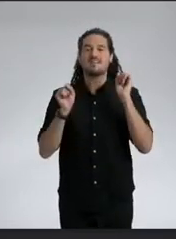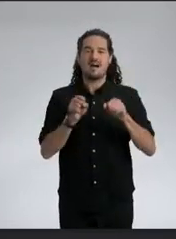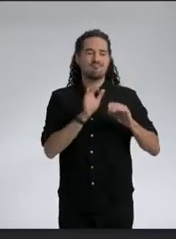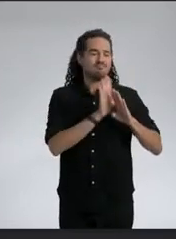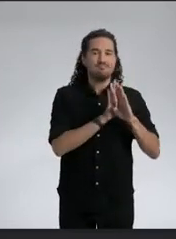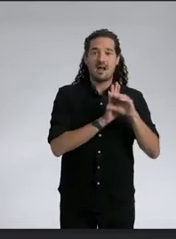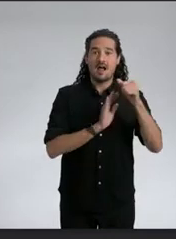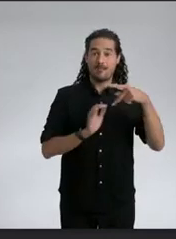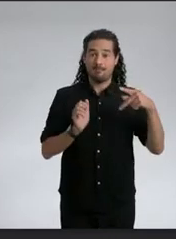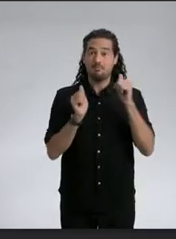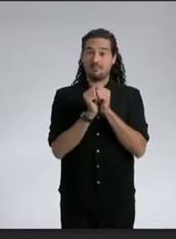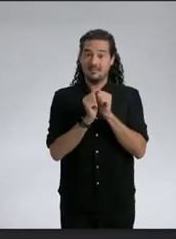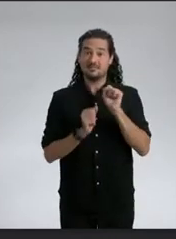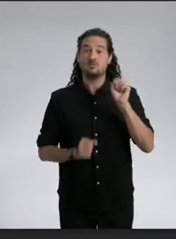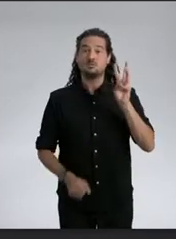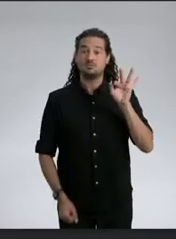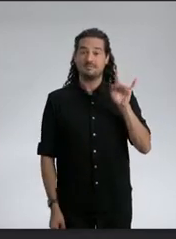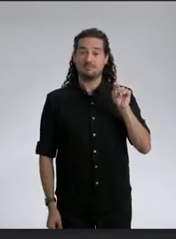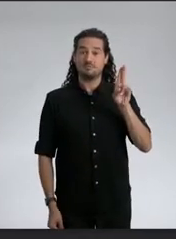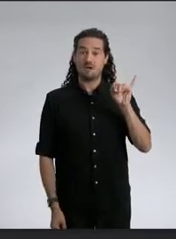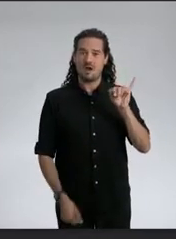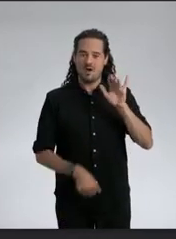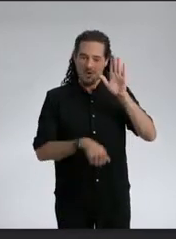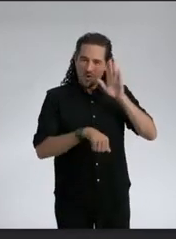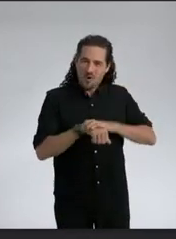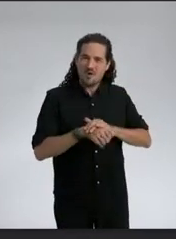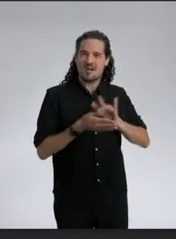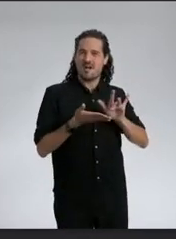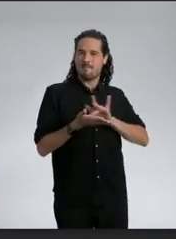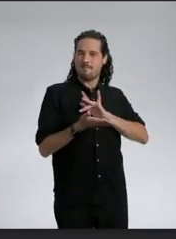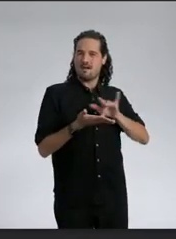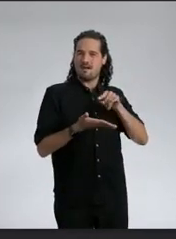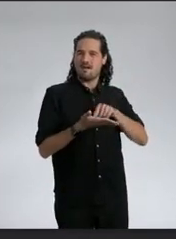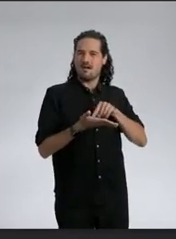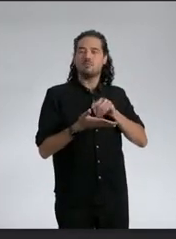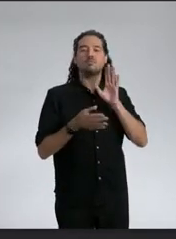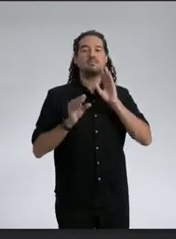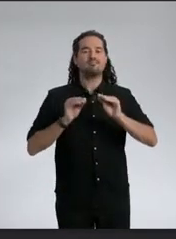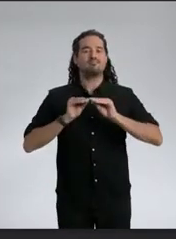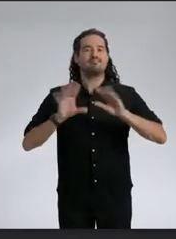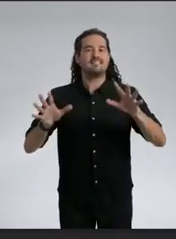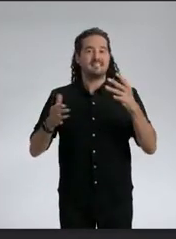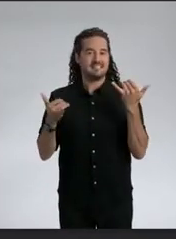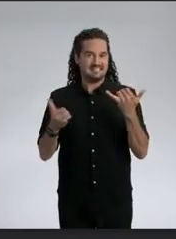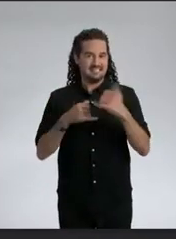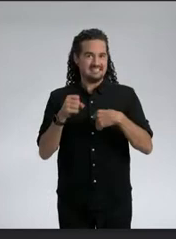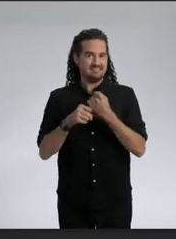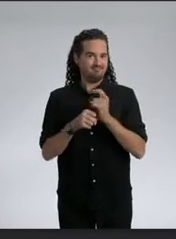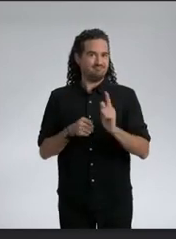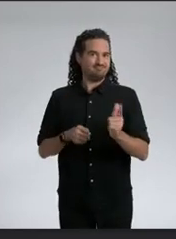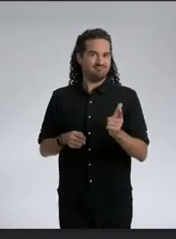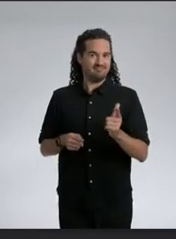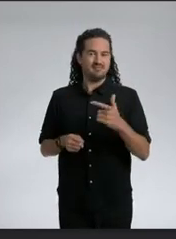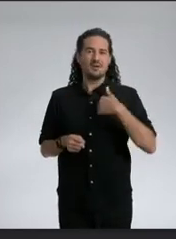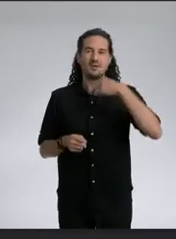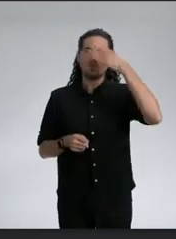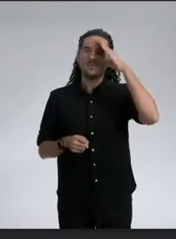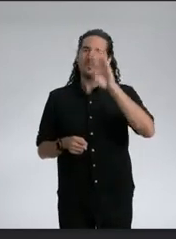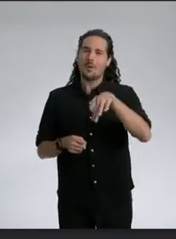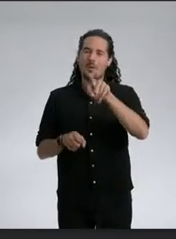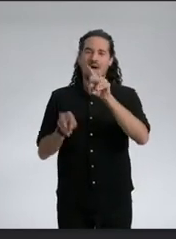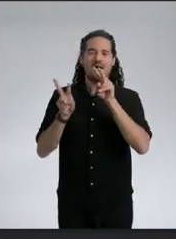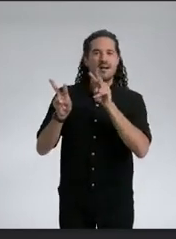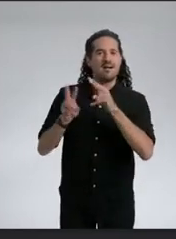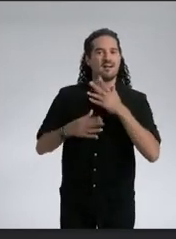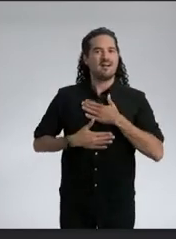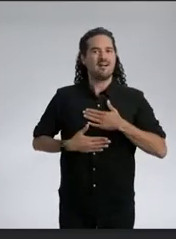iPad. Swift Playgrounds 4 will be available later this year. We know you're going to love having the freedom to develop your app ideas wherever